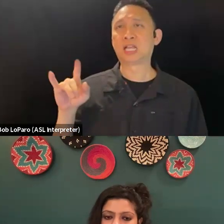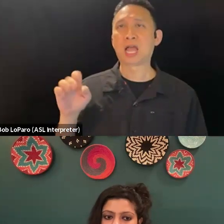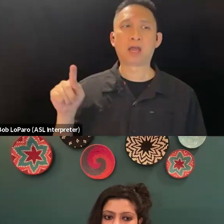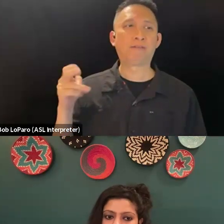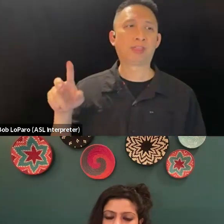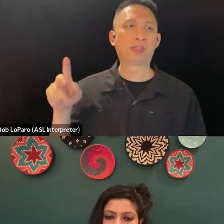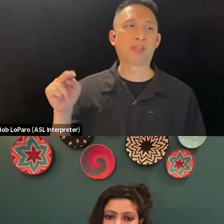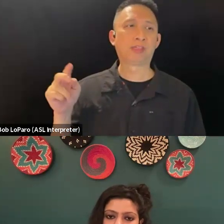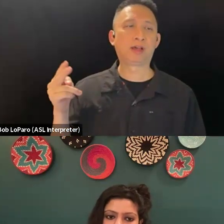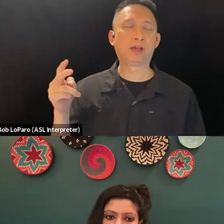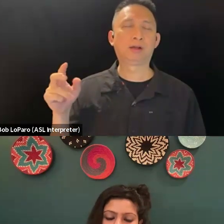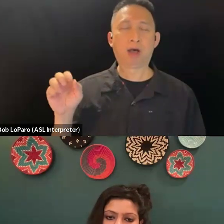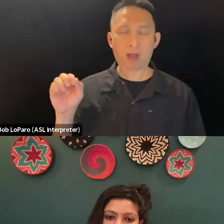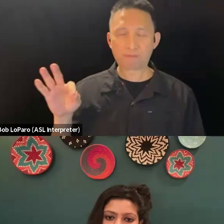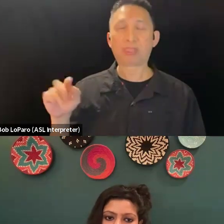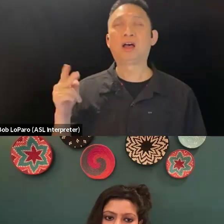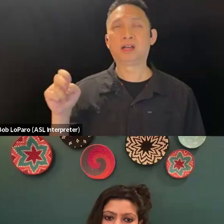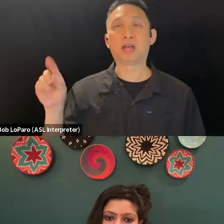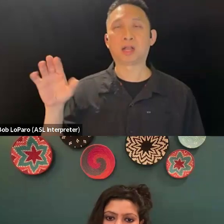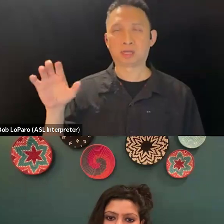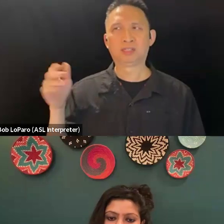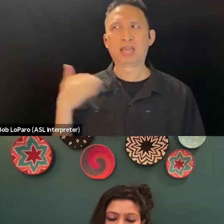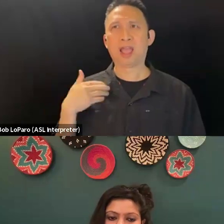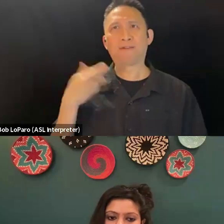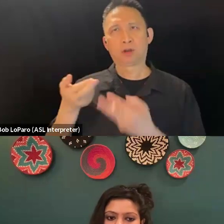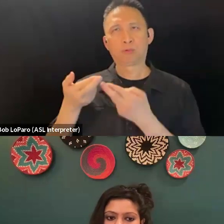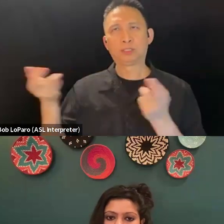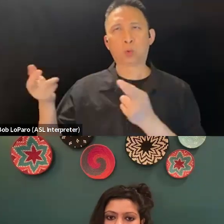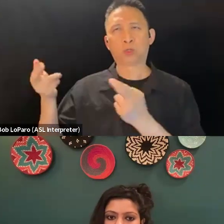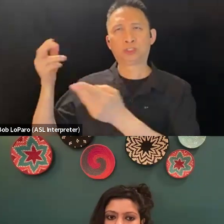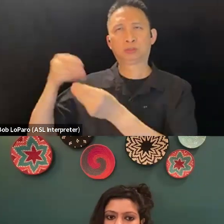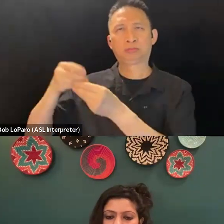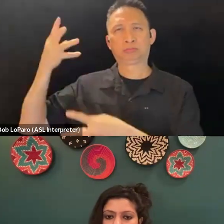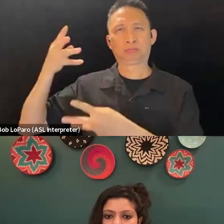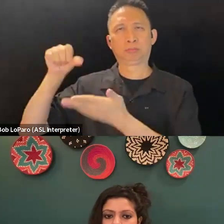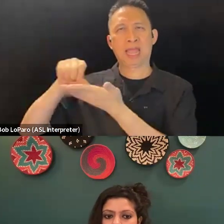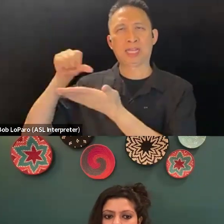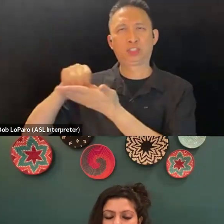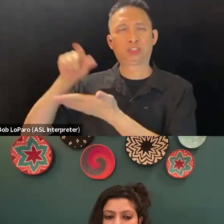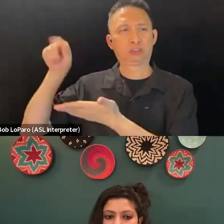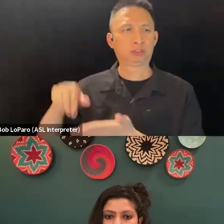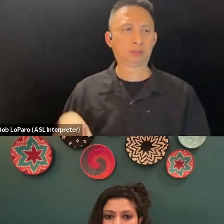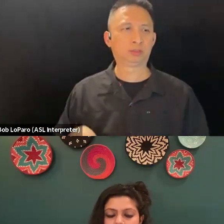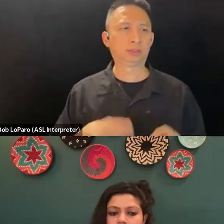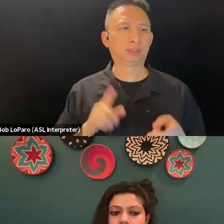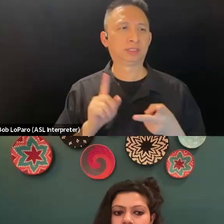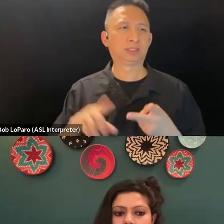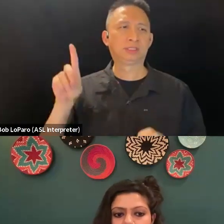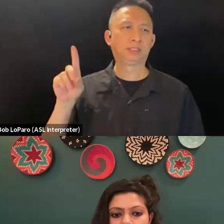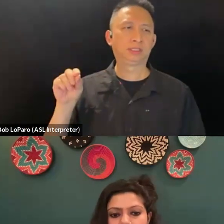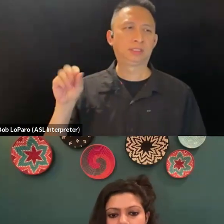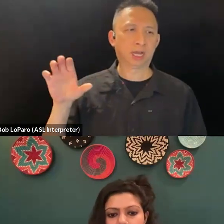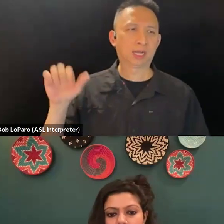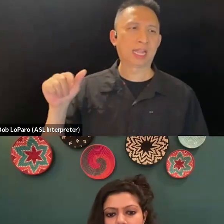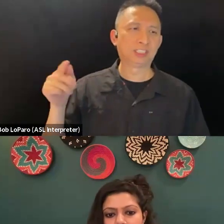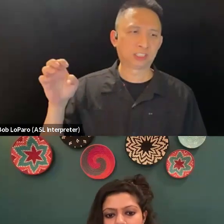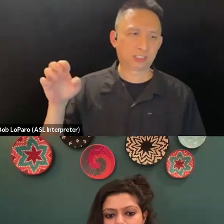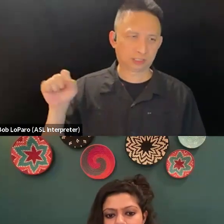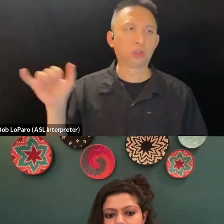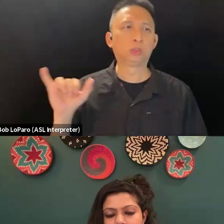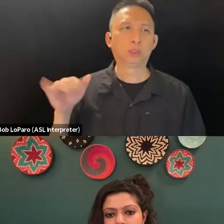trying to produce films that were not beautiful or aesthetically pleasing? And there are two parts to it.